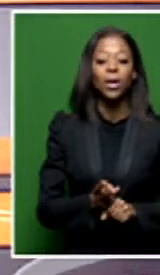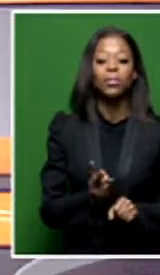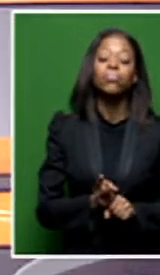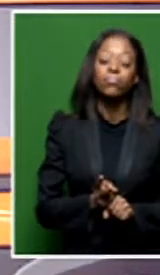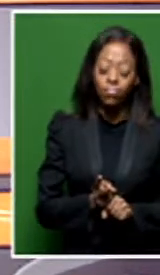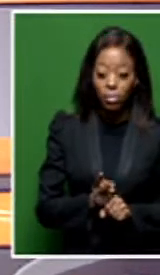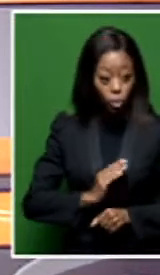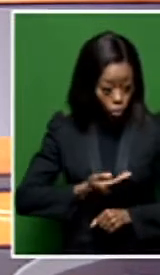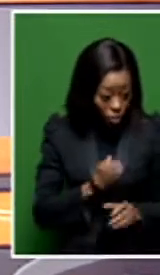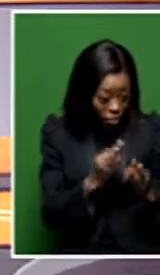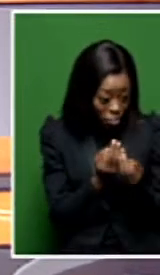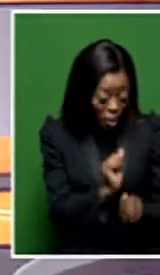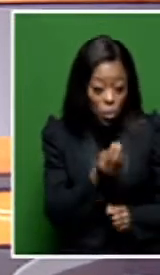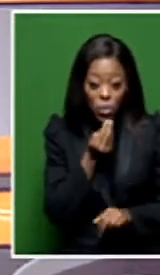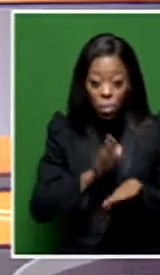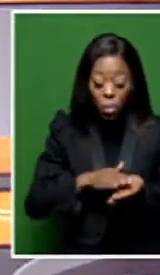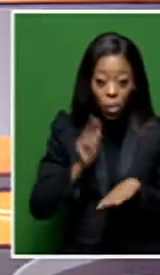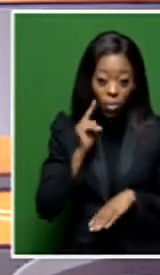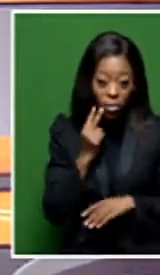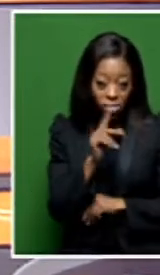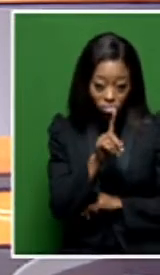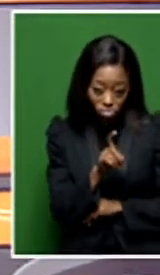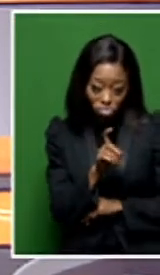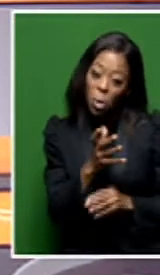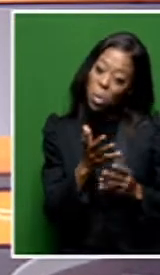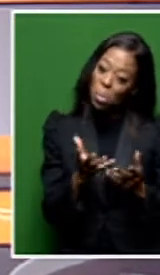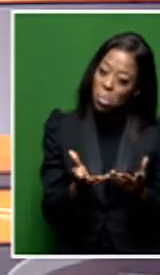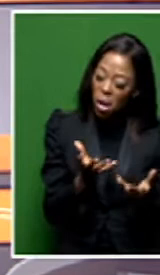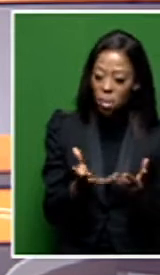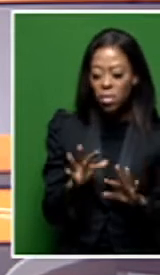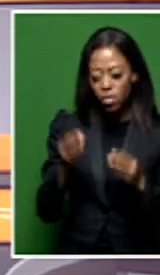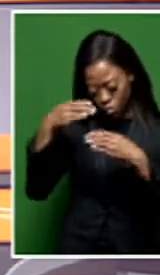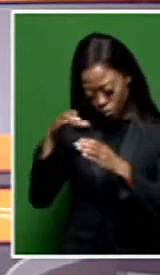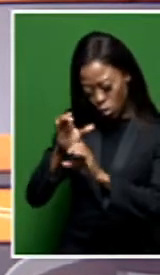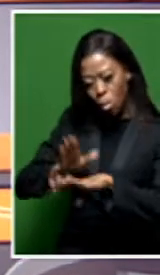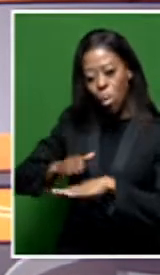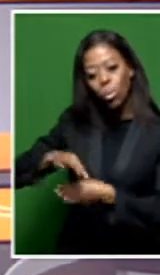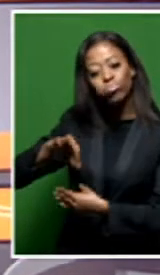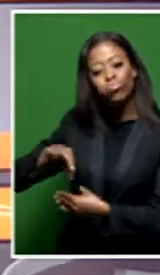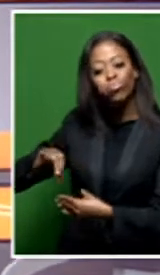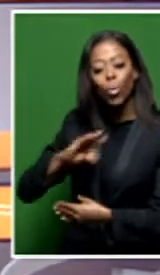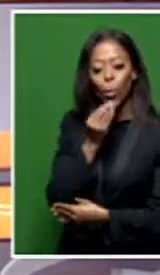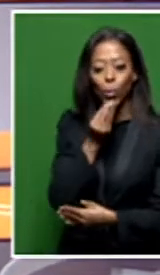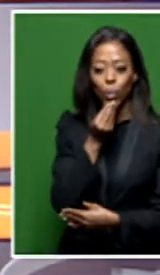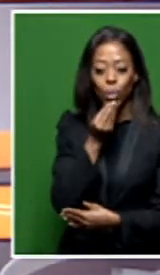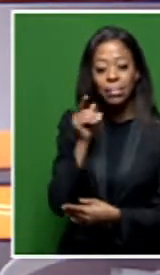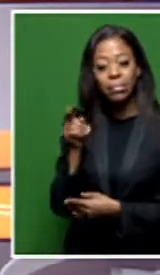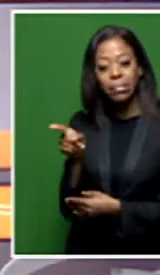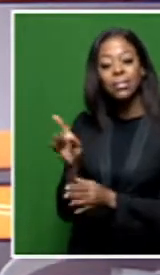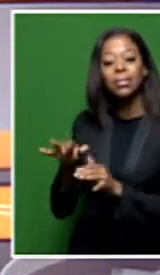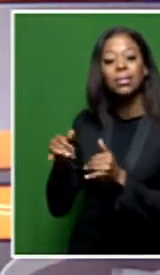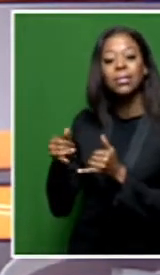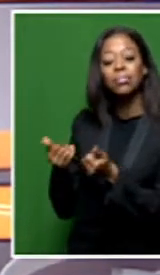Welcome back, everybody. Would you like the family to eat more vegetables or move to a more plant-based lifestyle? Well, then, Vegelicious is the